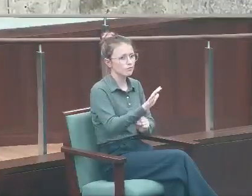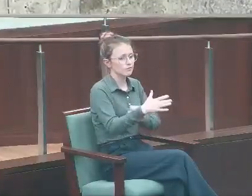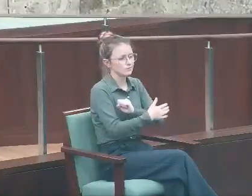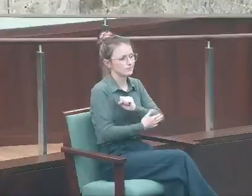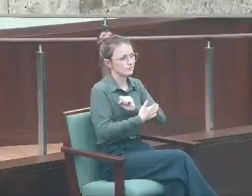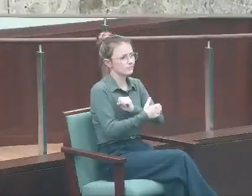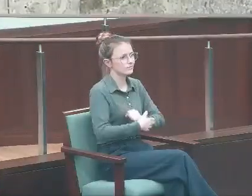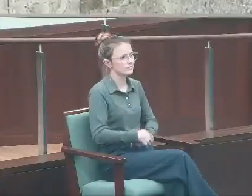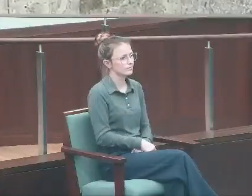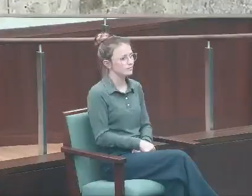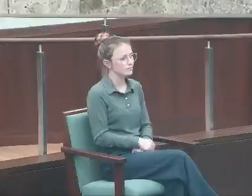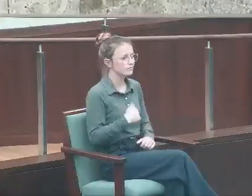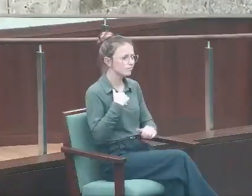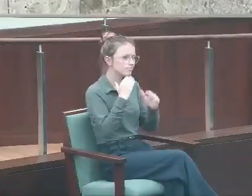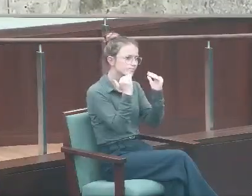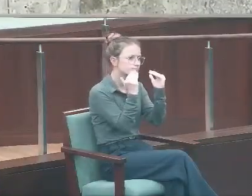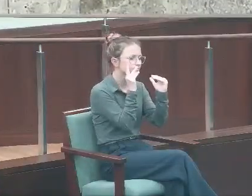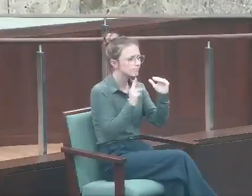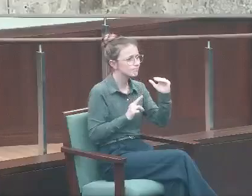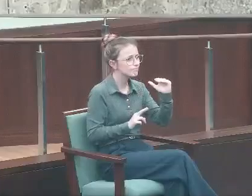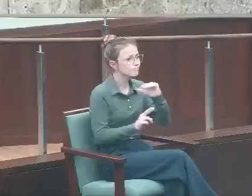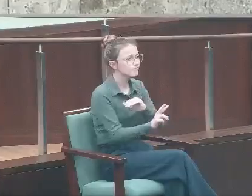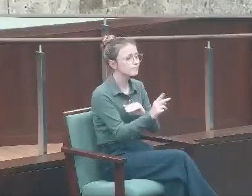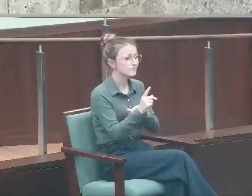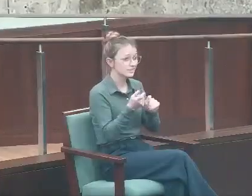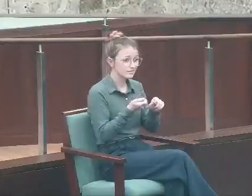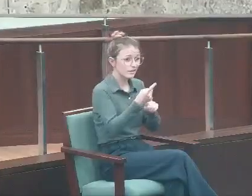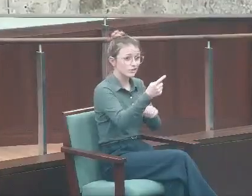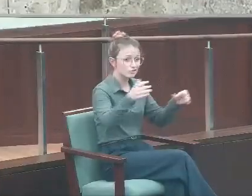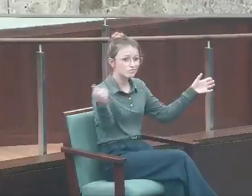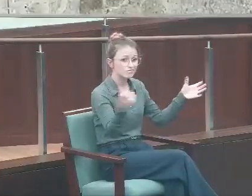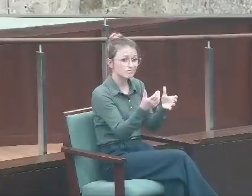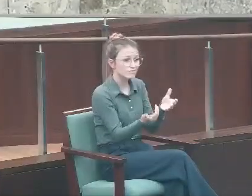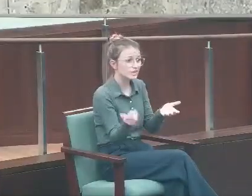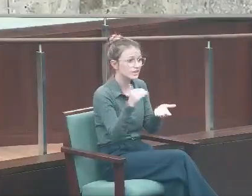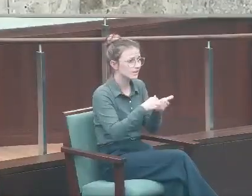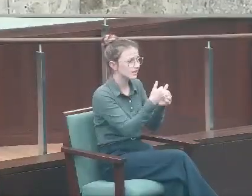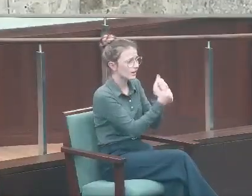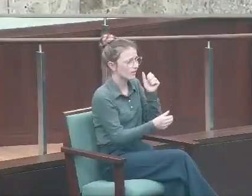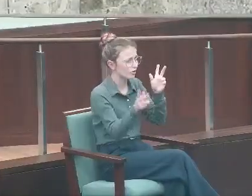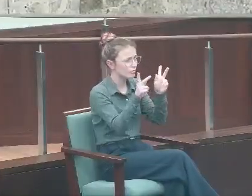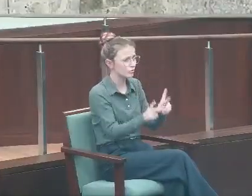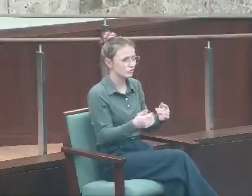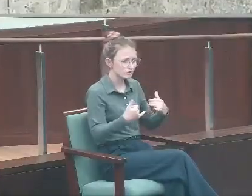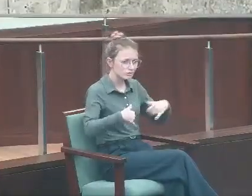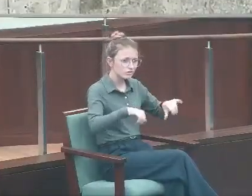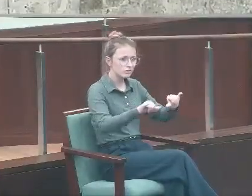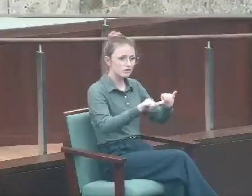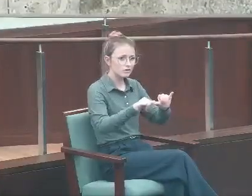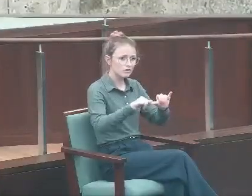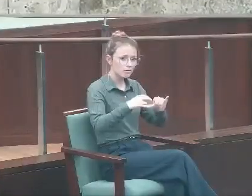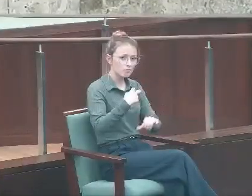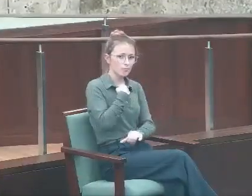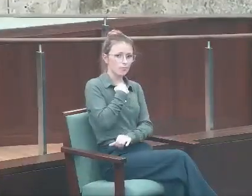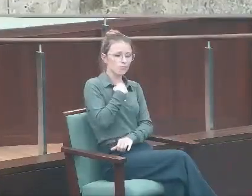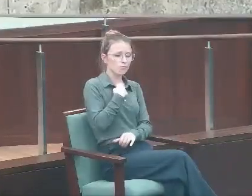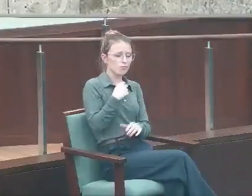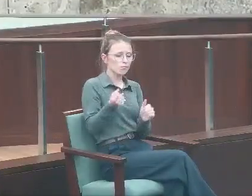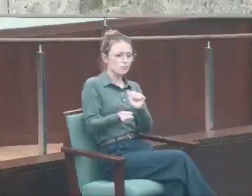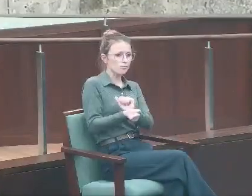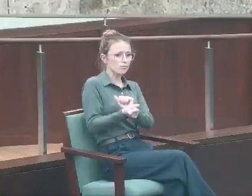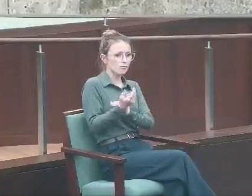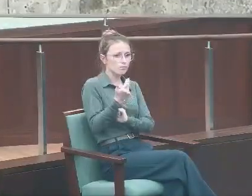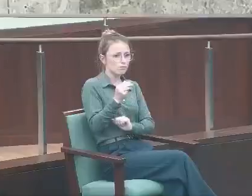country. I'm hopeful that when we meet next year, every person still held in captivity by Hamas will be home